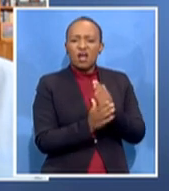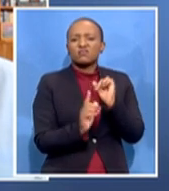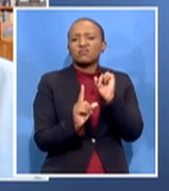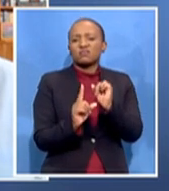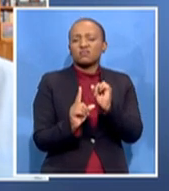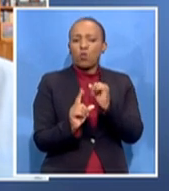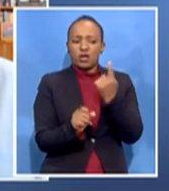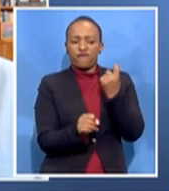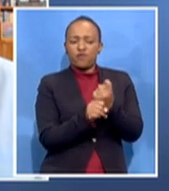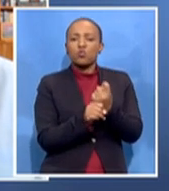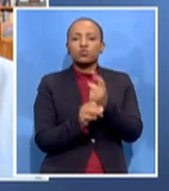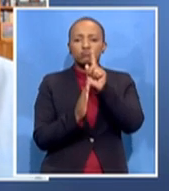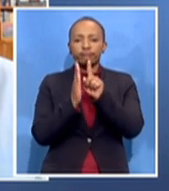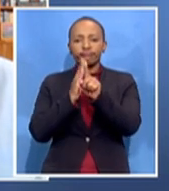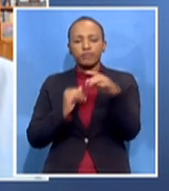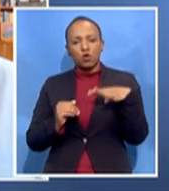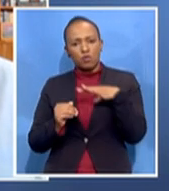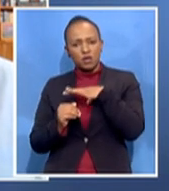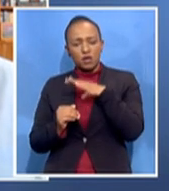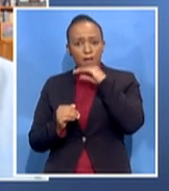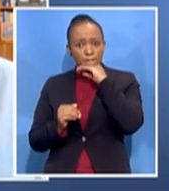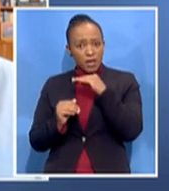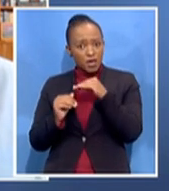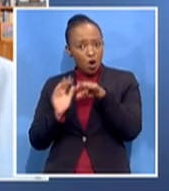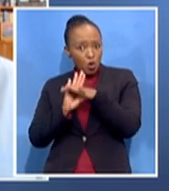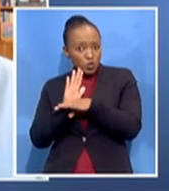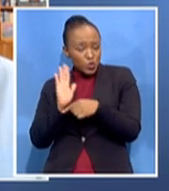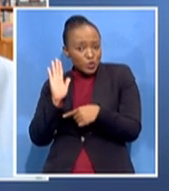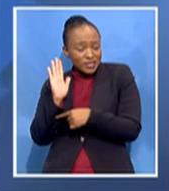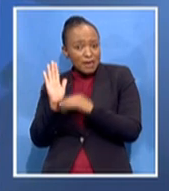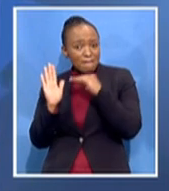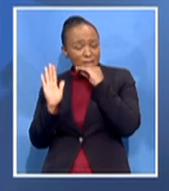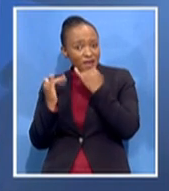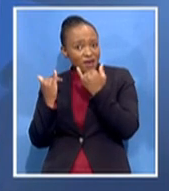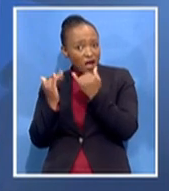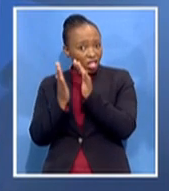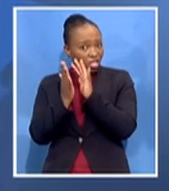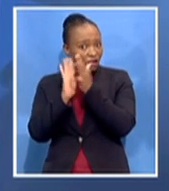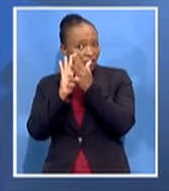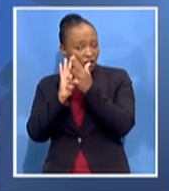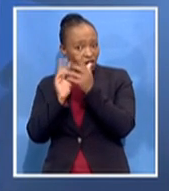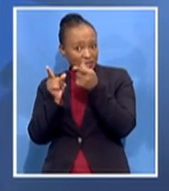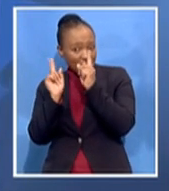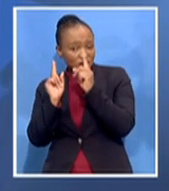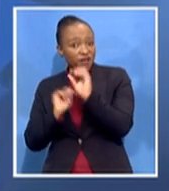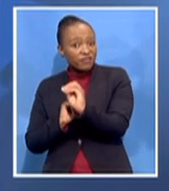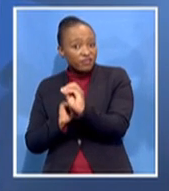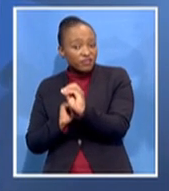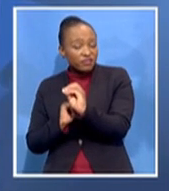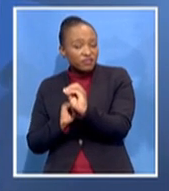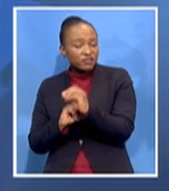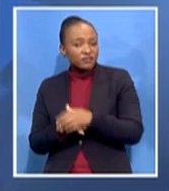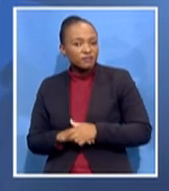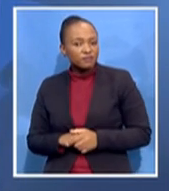our constitution under threat, as the letter purports? No, I don't think that the constitution is under threat. What is under